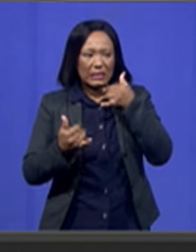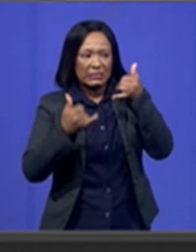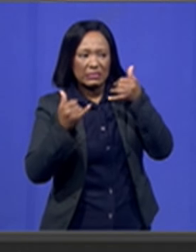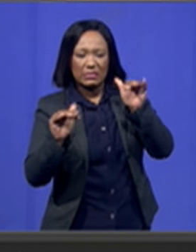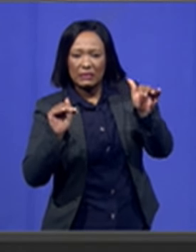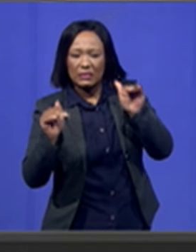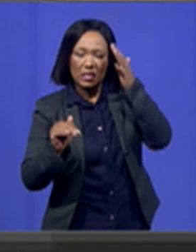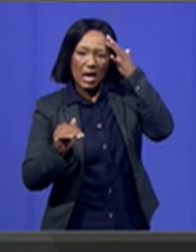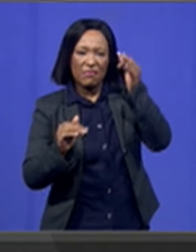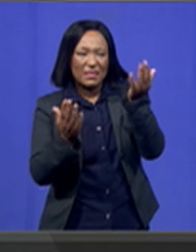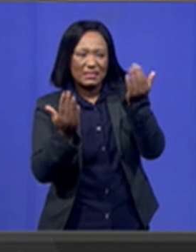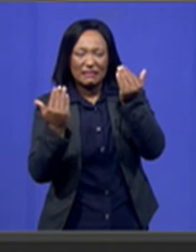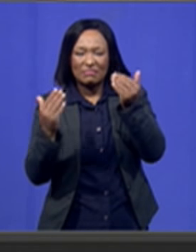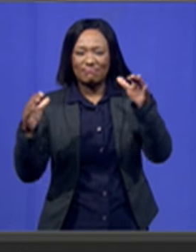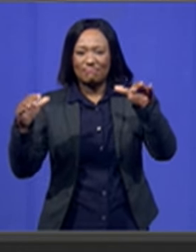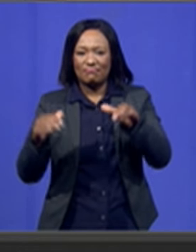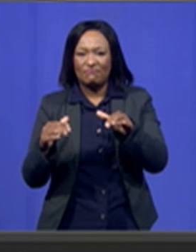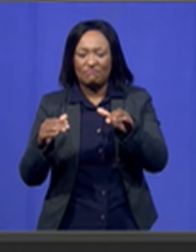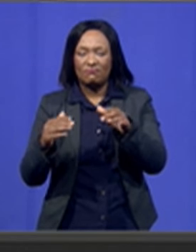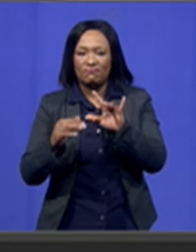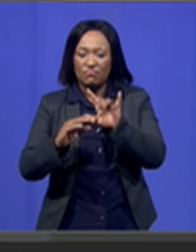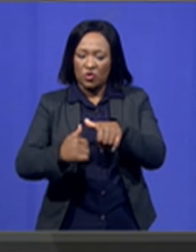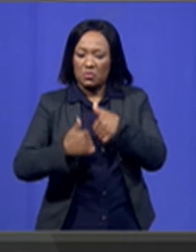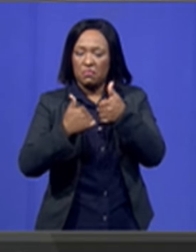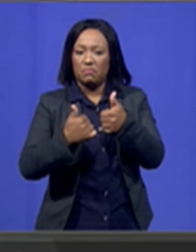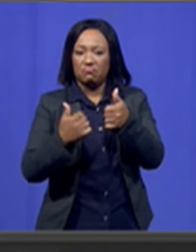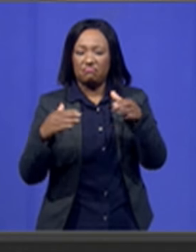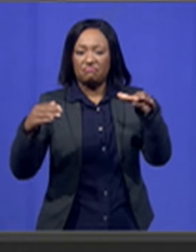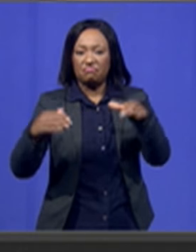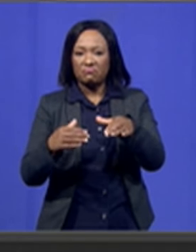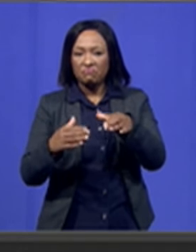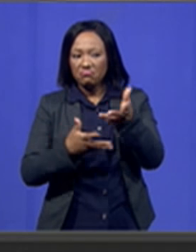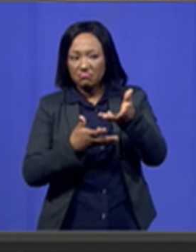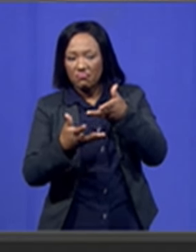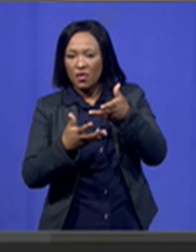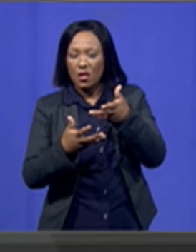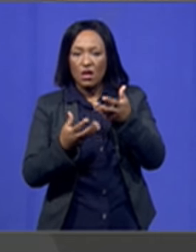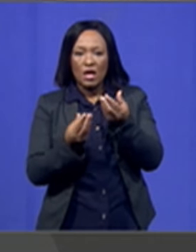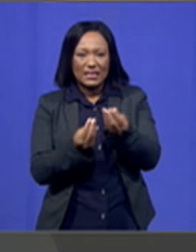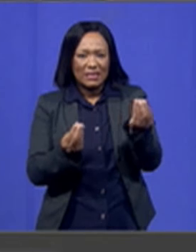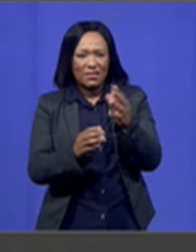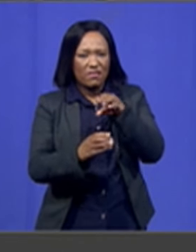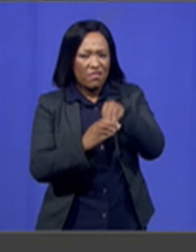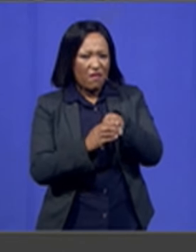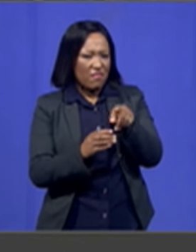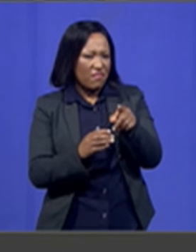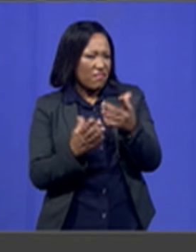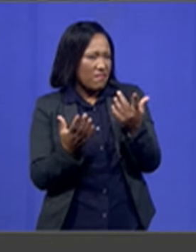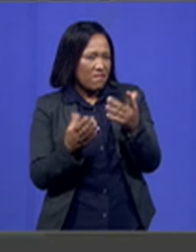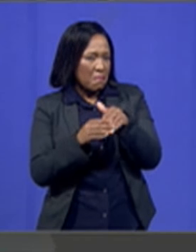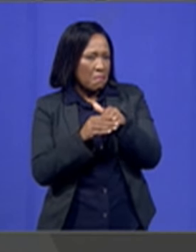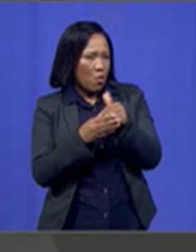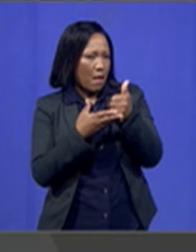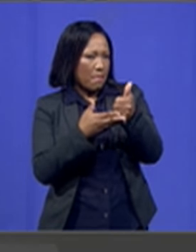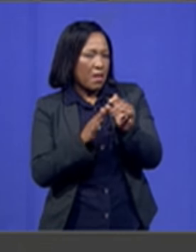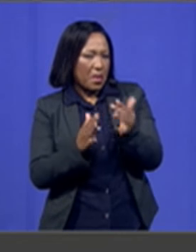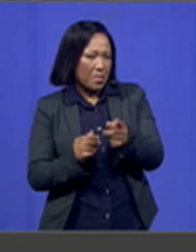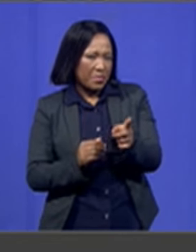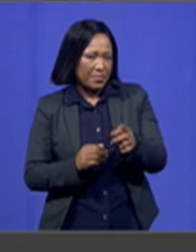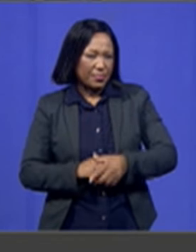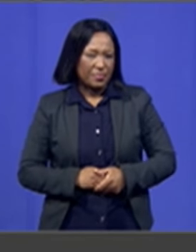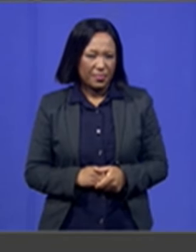le maponesa re ke dule fatshe re bona hore na bothateng bona bo bana se ba kene ka ra bona re bantsha jwang. Kamogelo Sekwi, dikgang